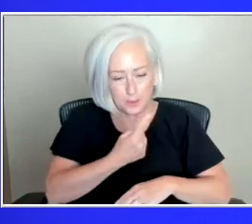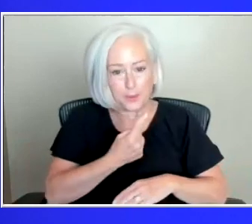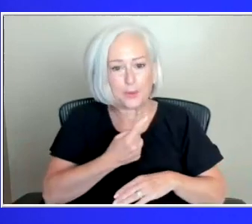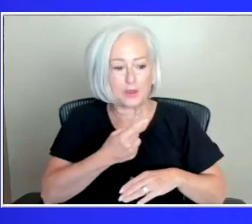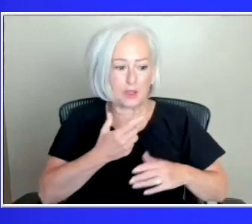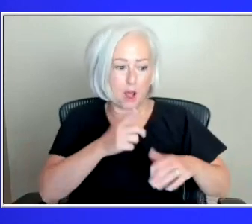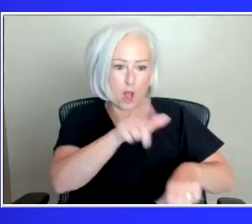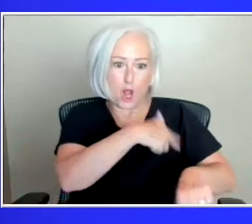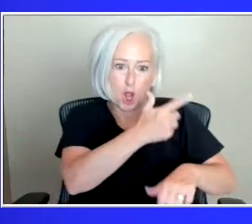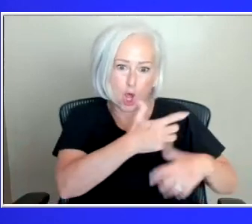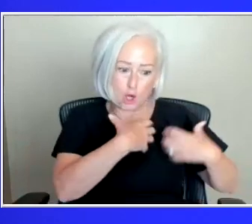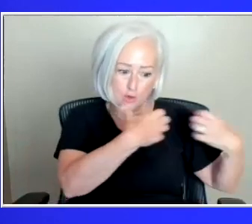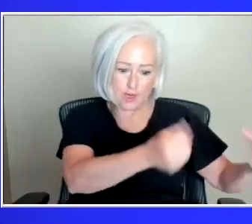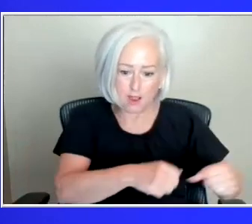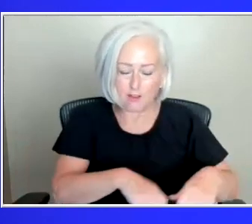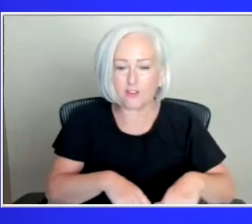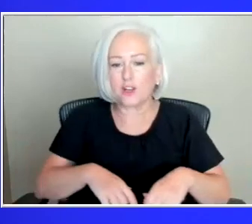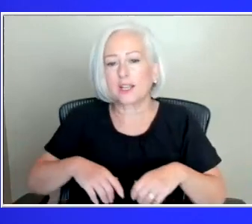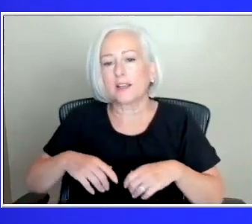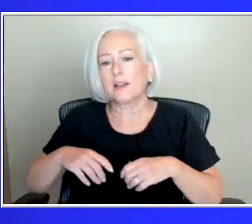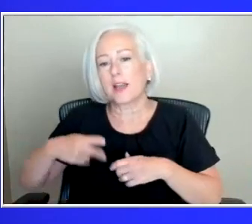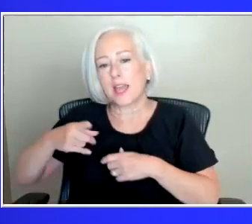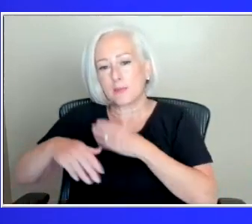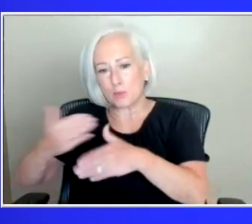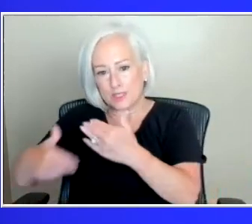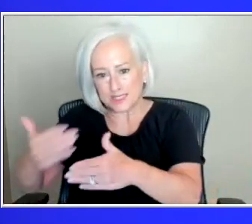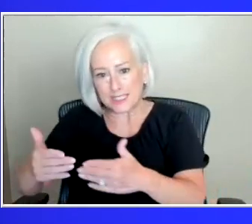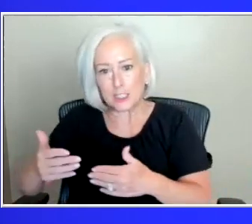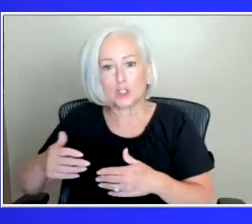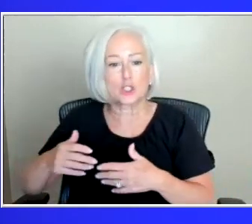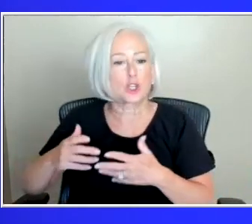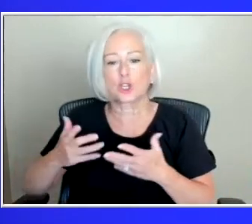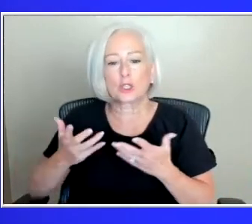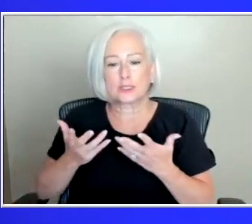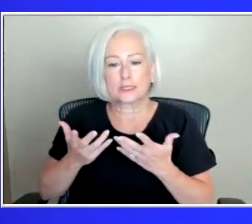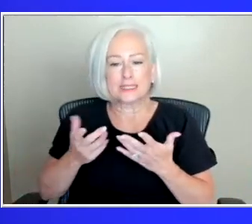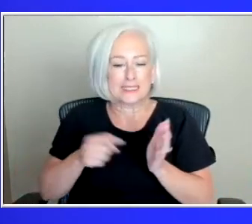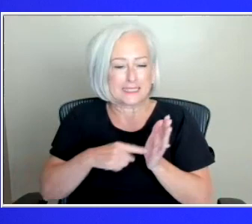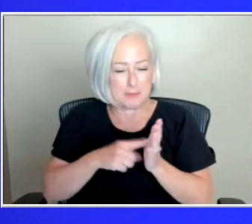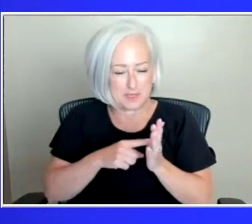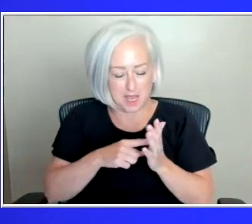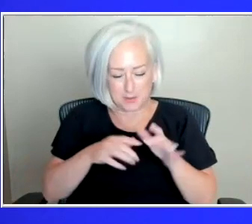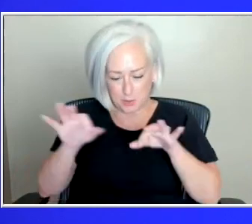operation has blurred, and so much of what we're able to do now based on catheter